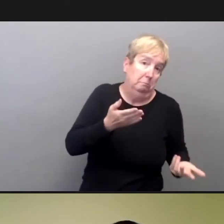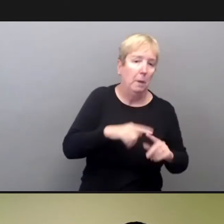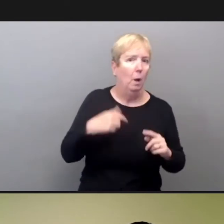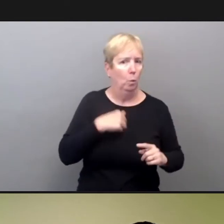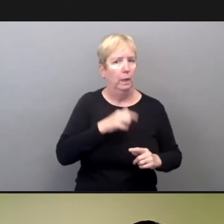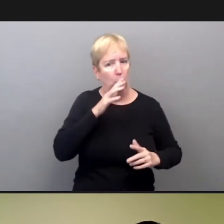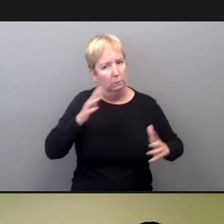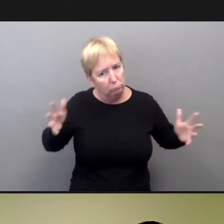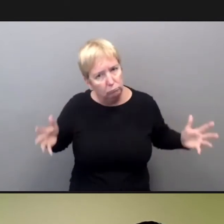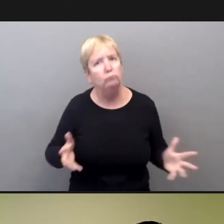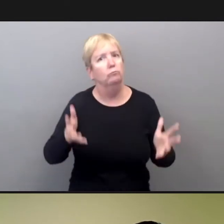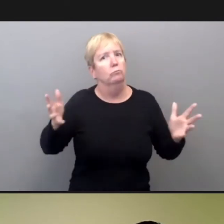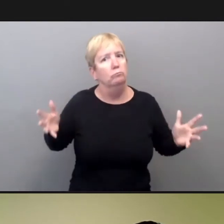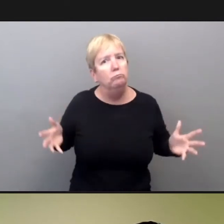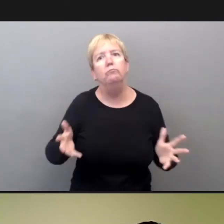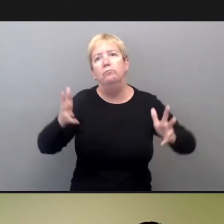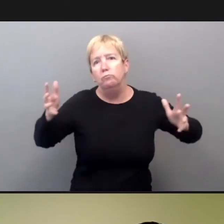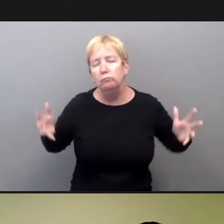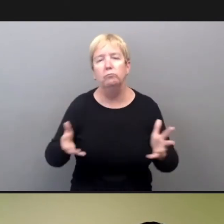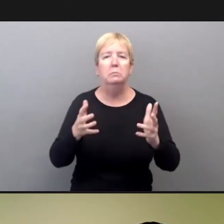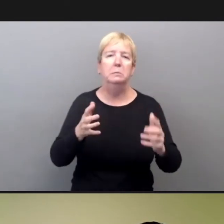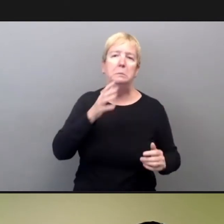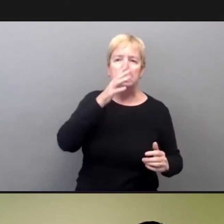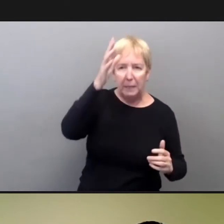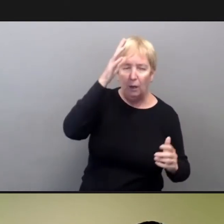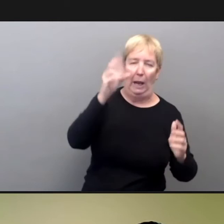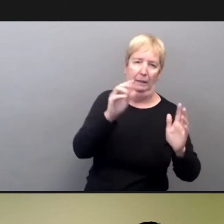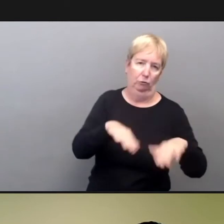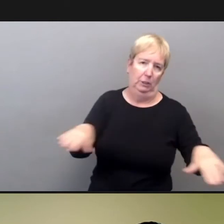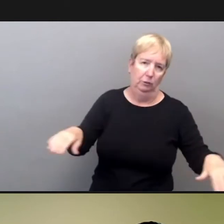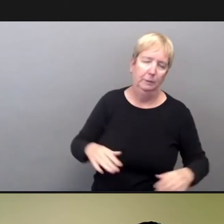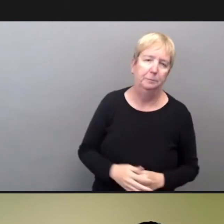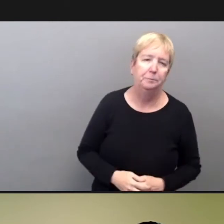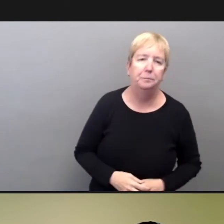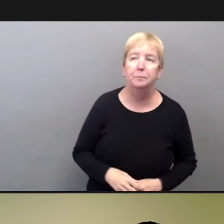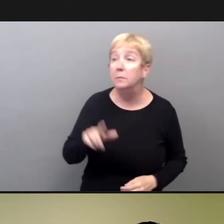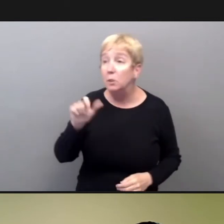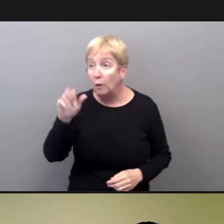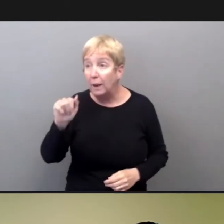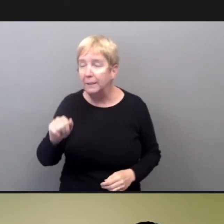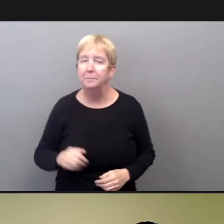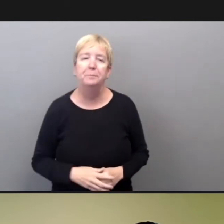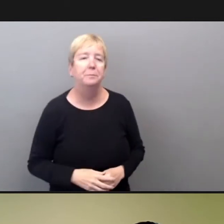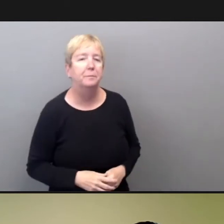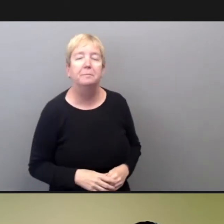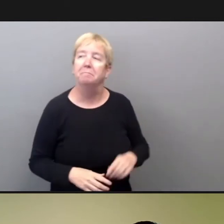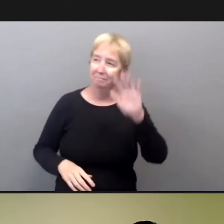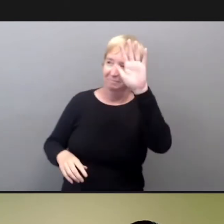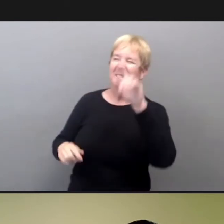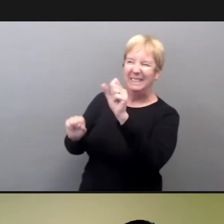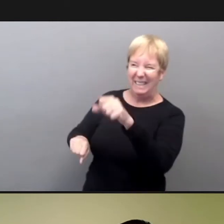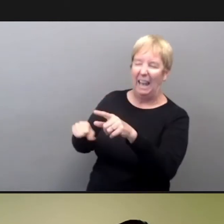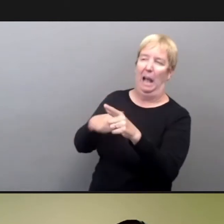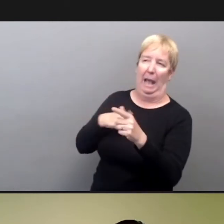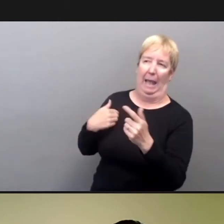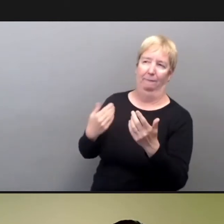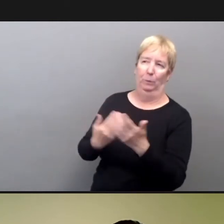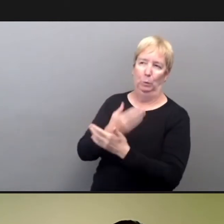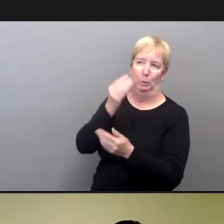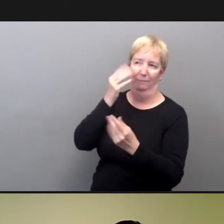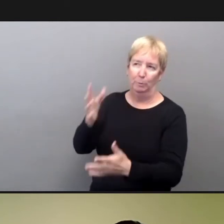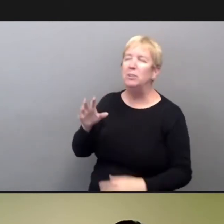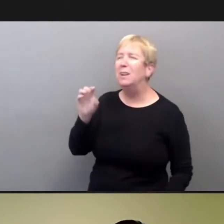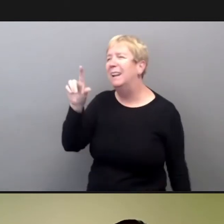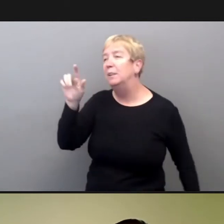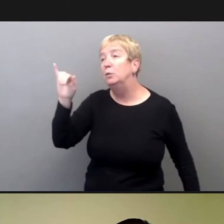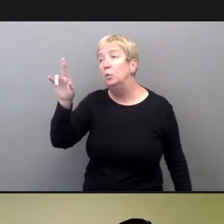the vaccine. Laura. Yeah, so I do have an update on, thanks for all your questions, Julia. They're always really hard and